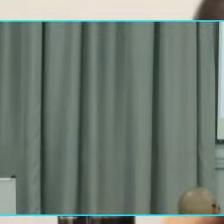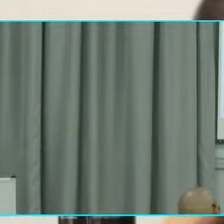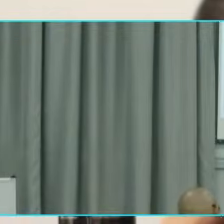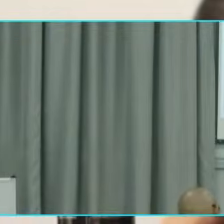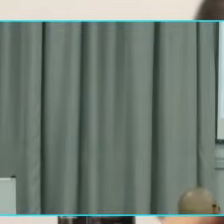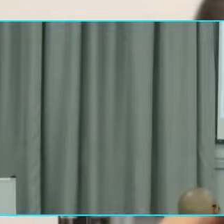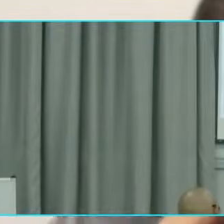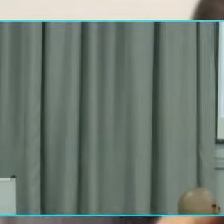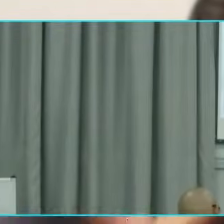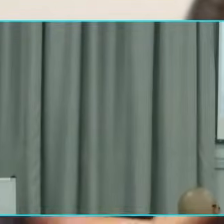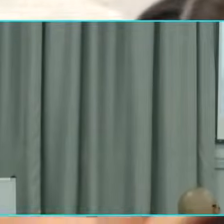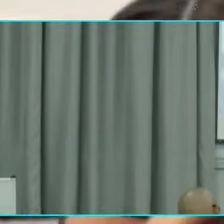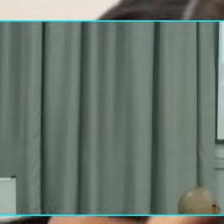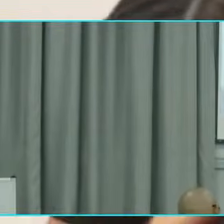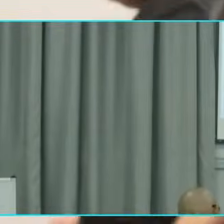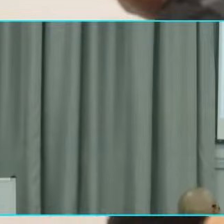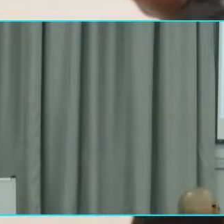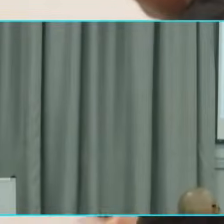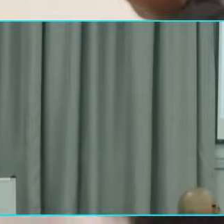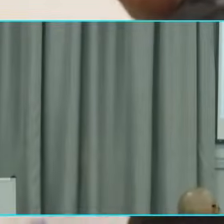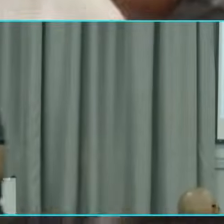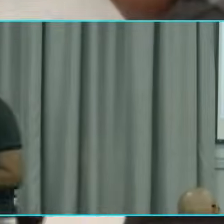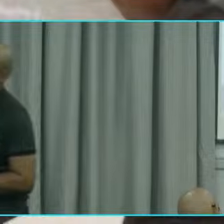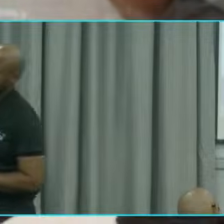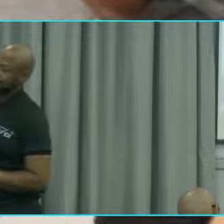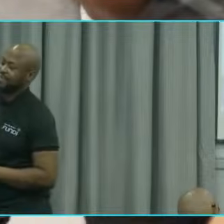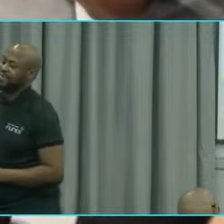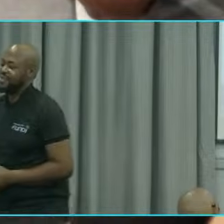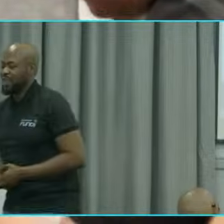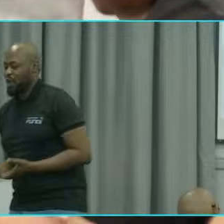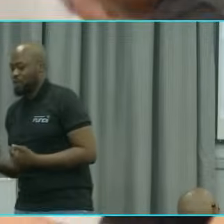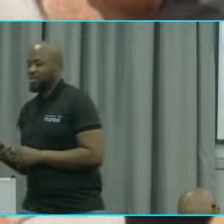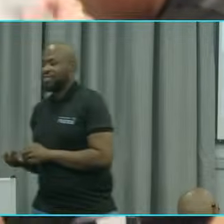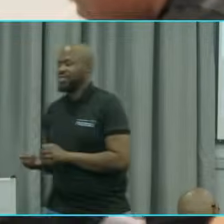Thank you, Doctor. Any questions?